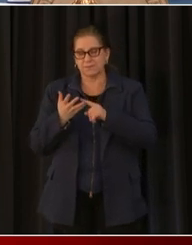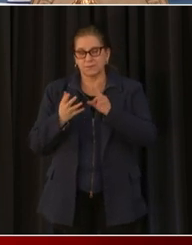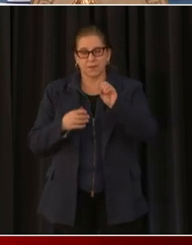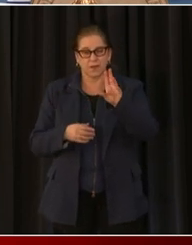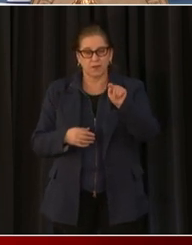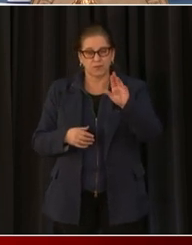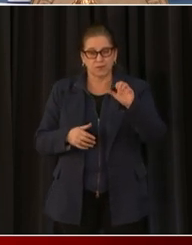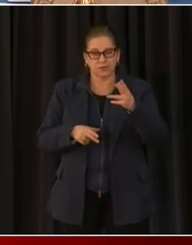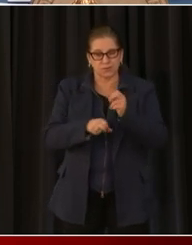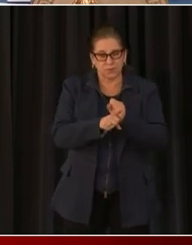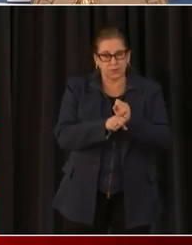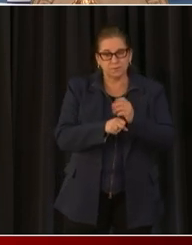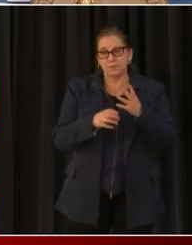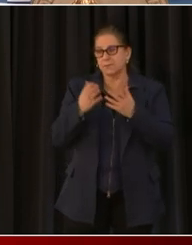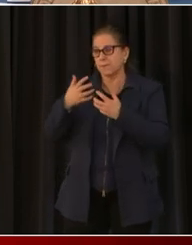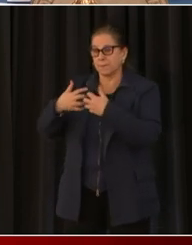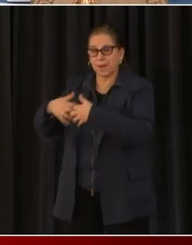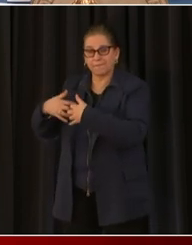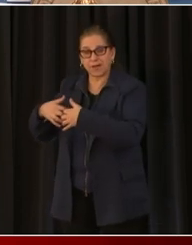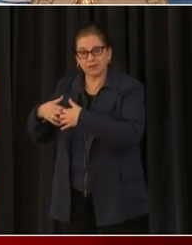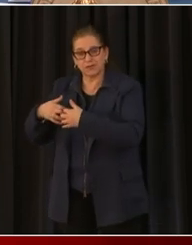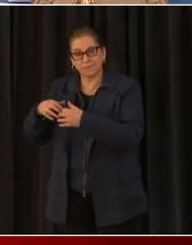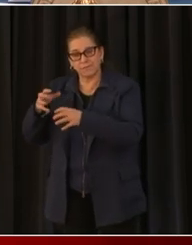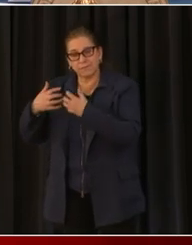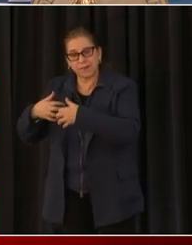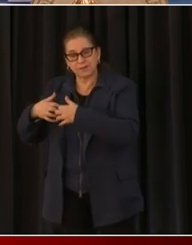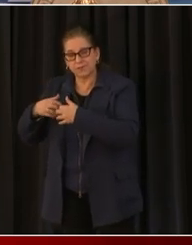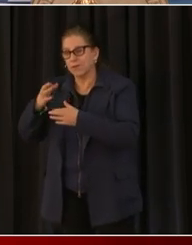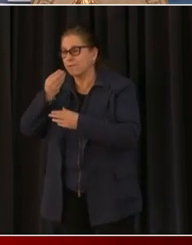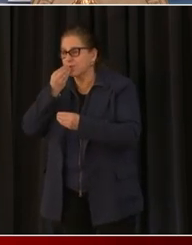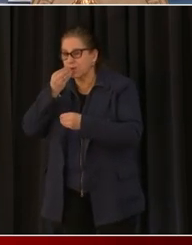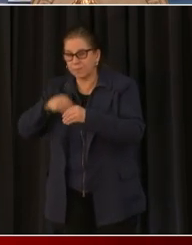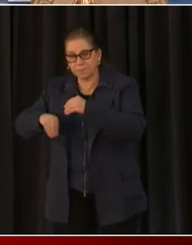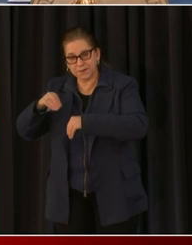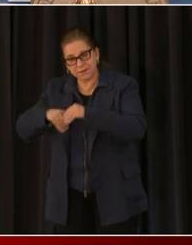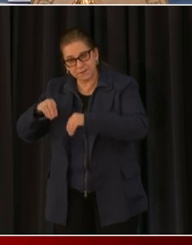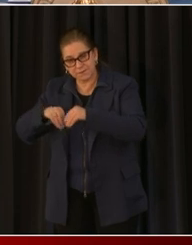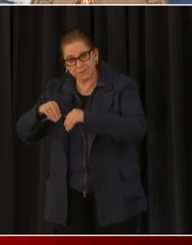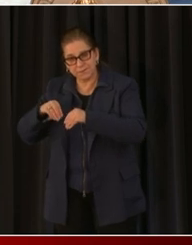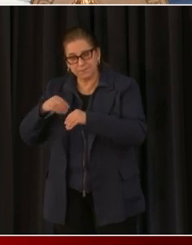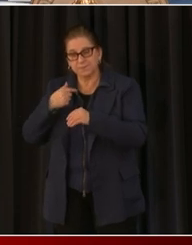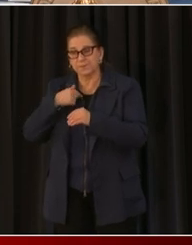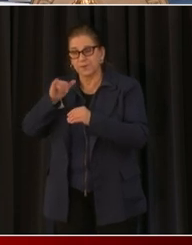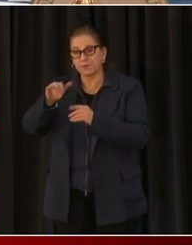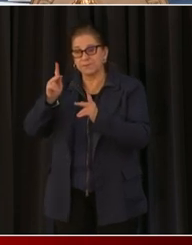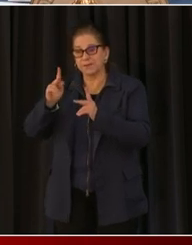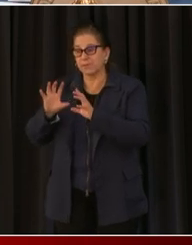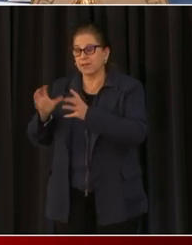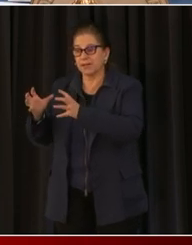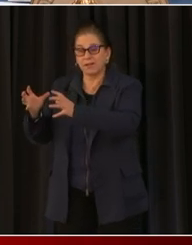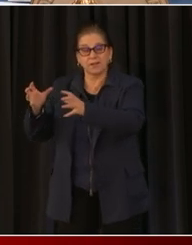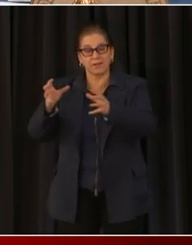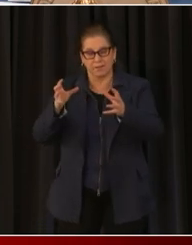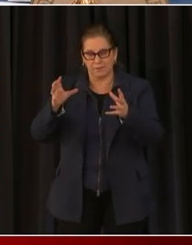in manufacturing or food packaging will be added to the list of eligible